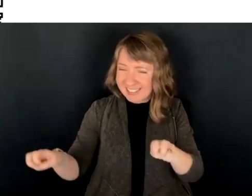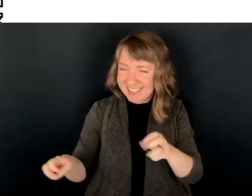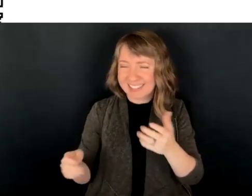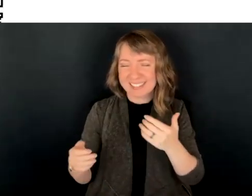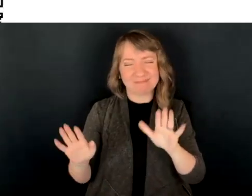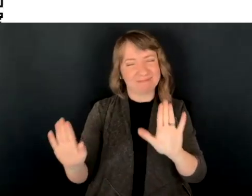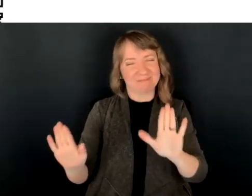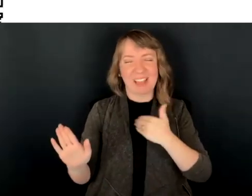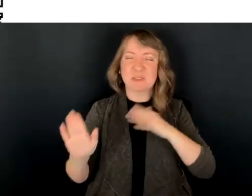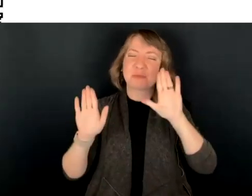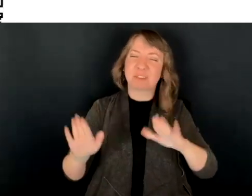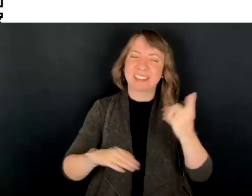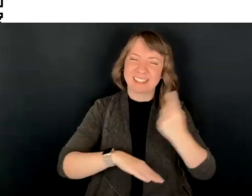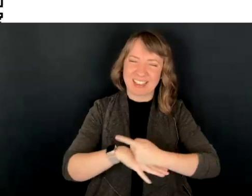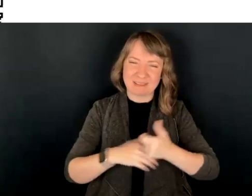day.